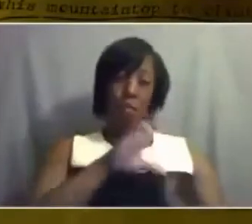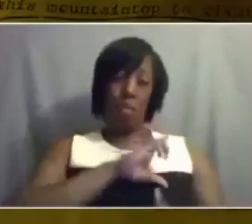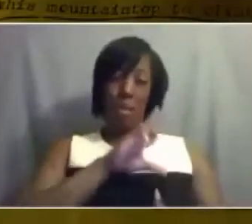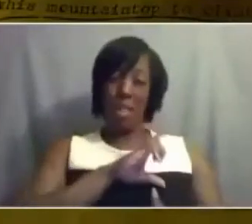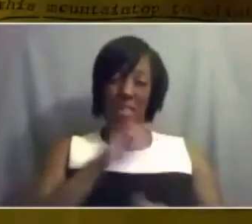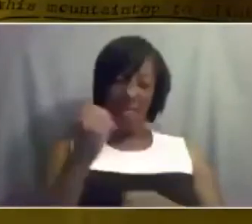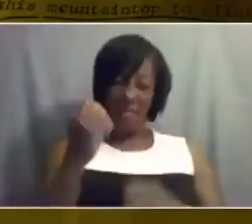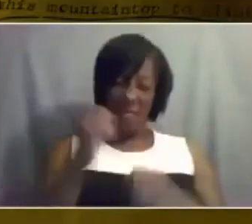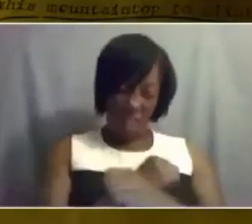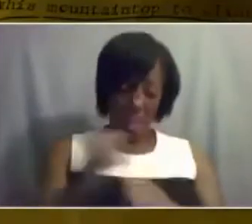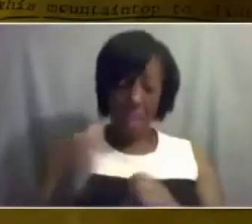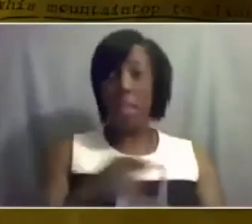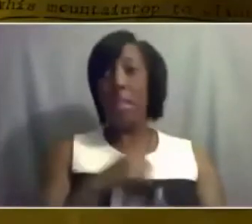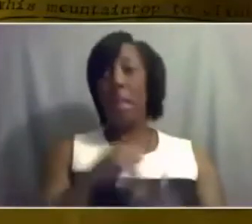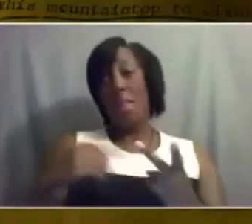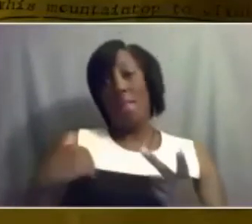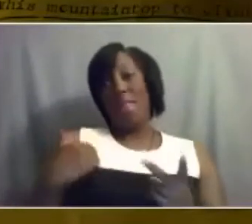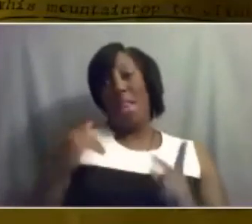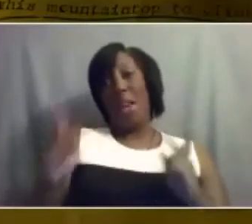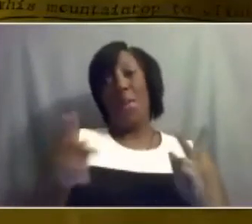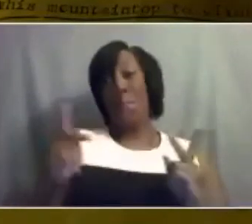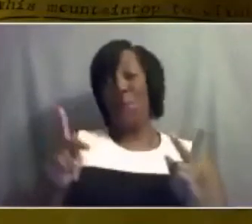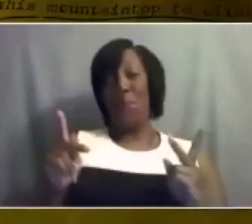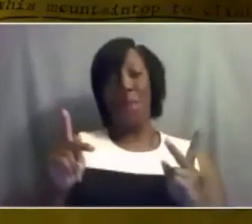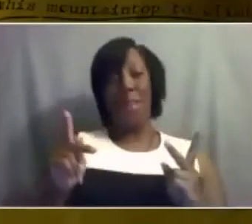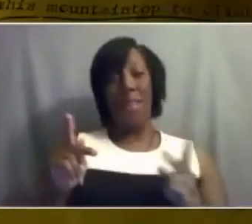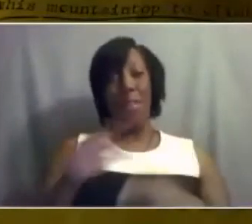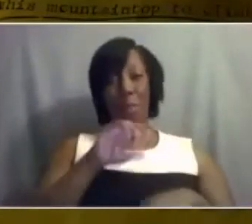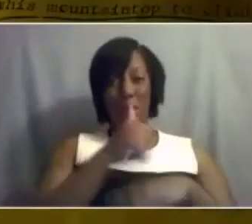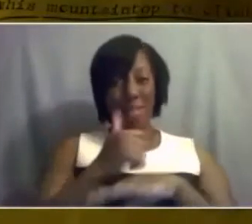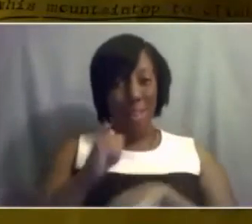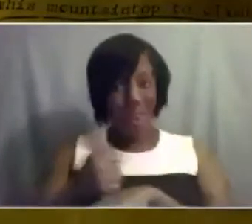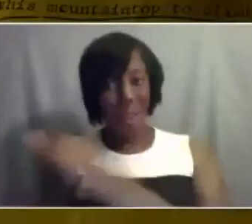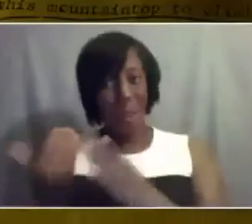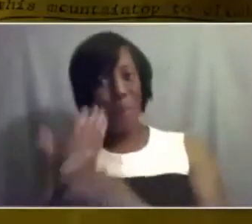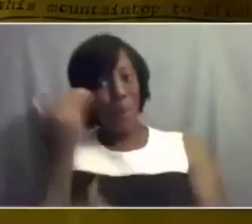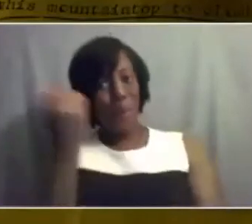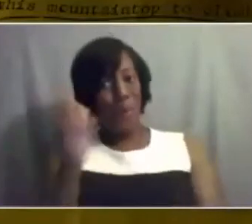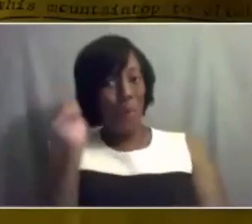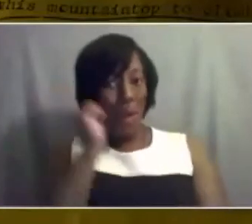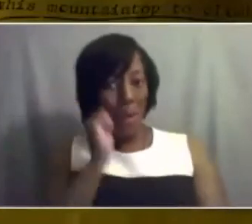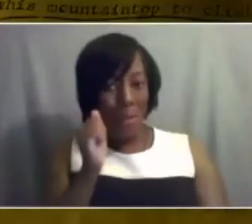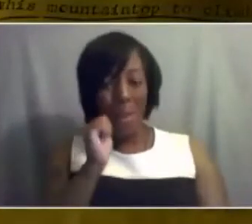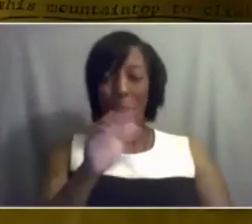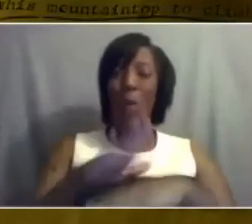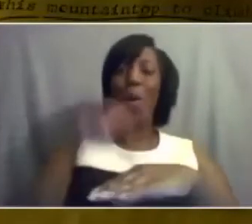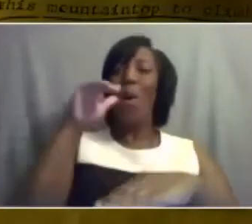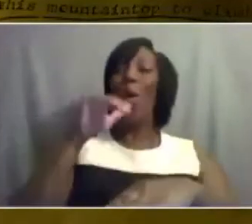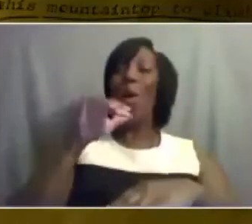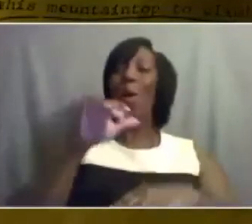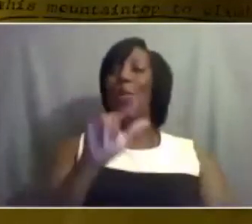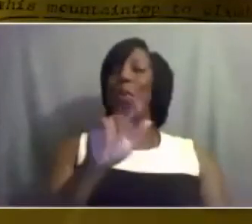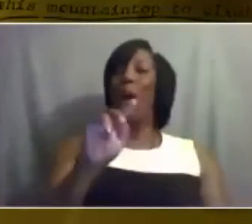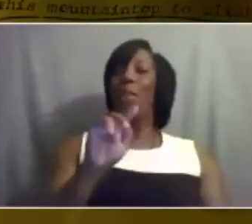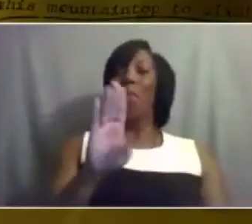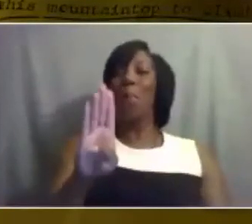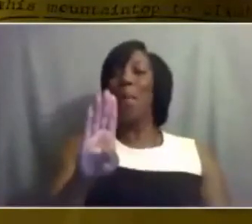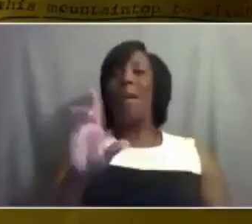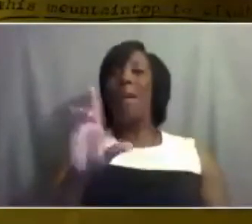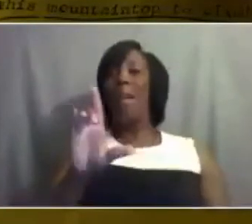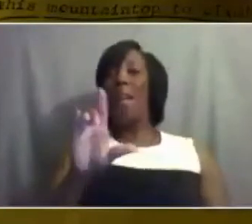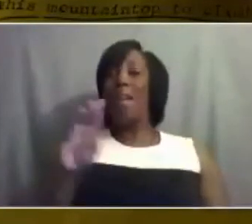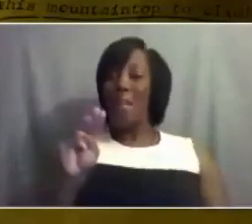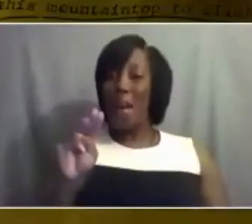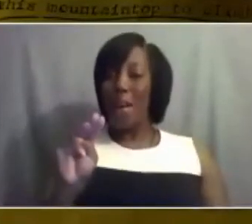anti-war organizations like the Dissenters and others, the calls to action by the Movement for Black Lives and Frontline and the